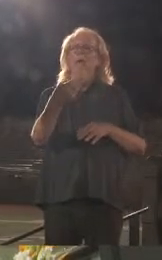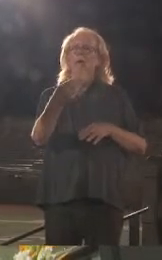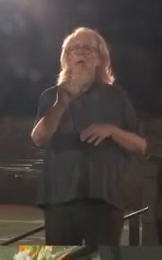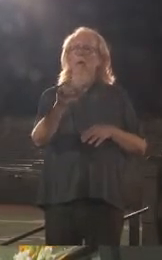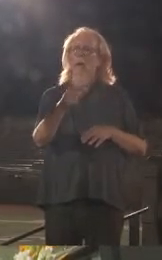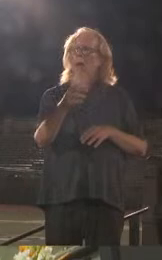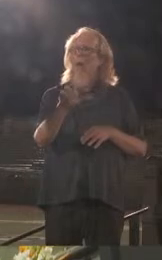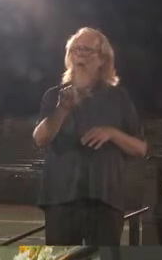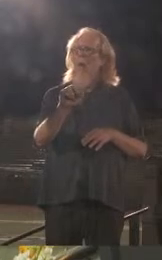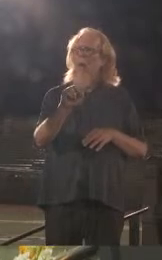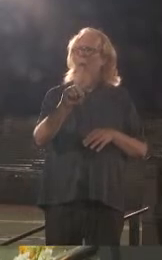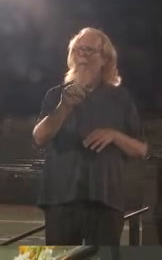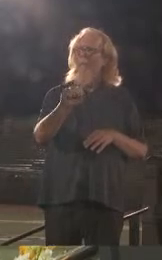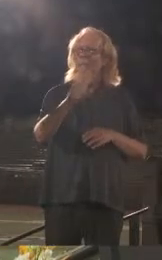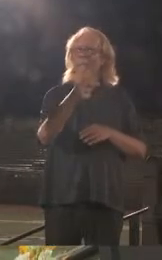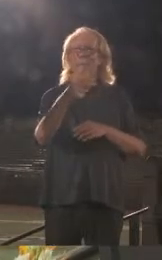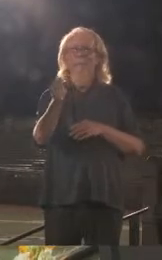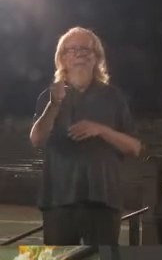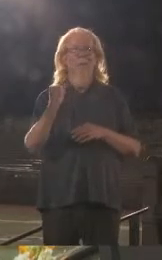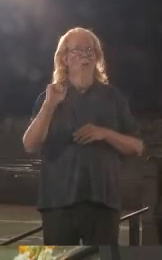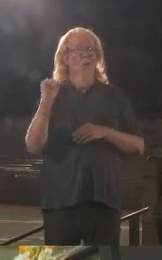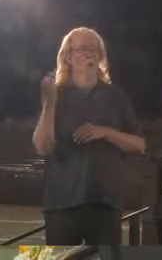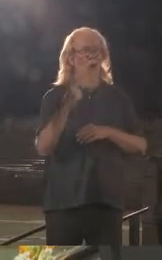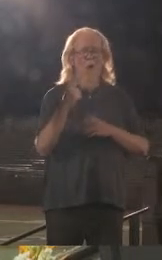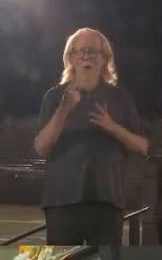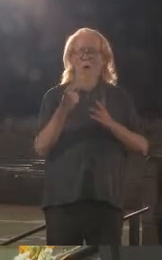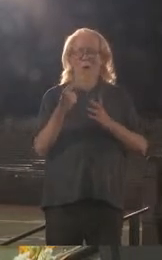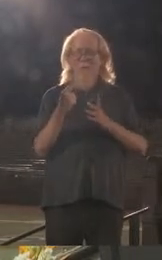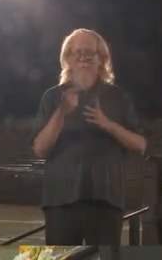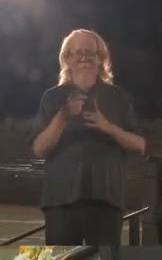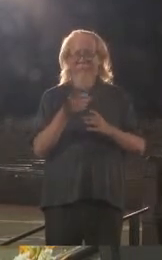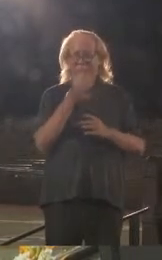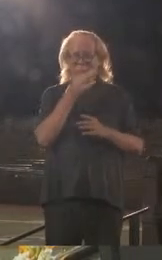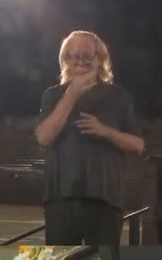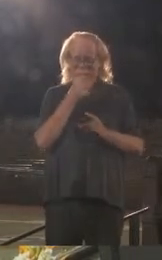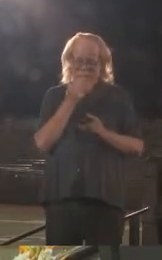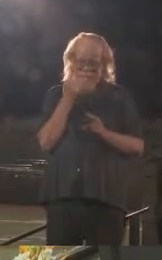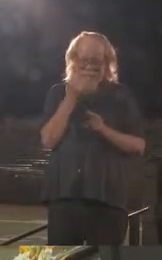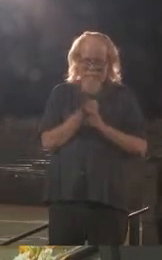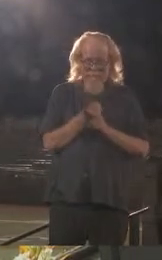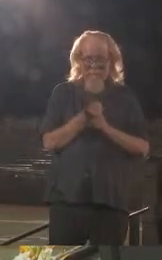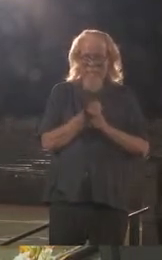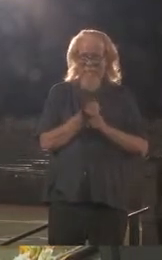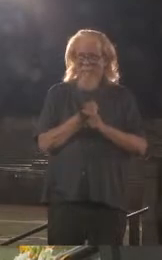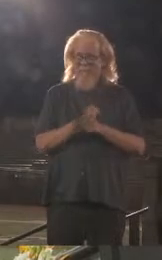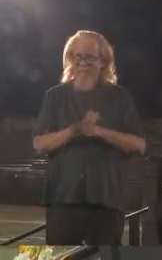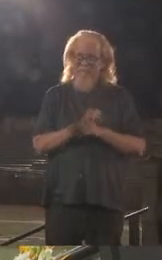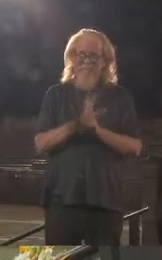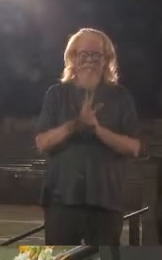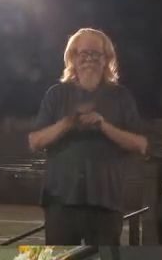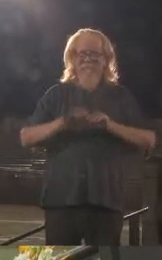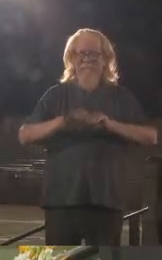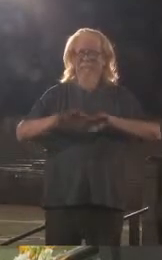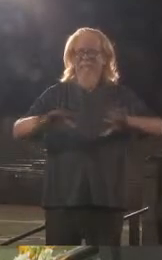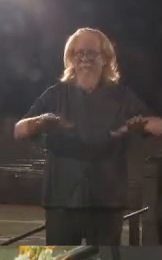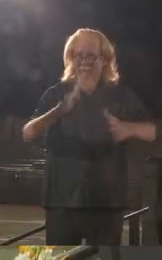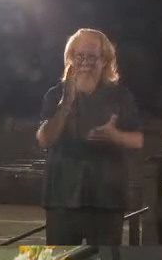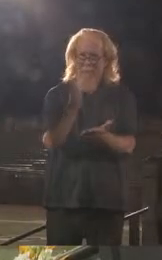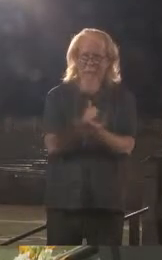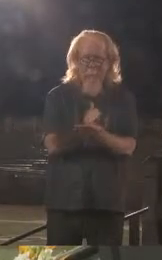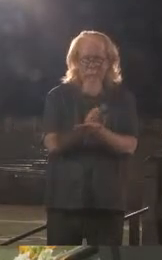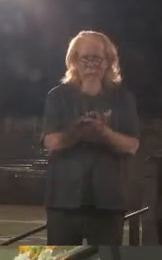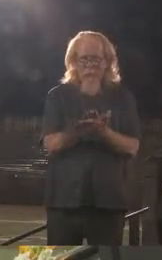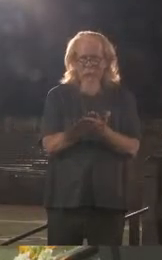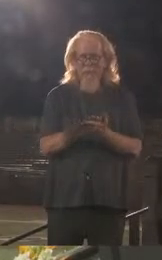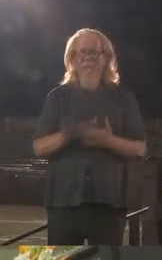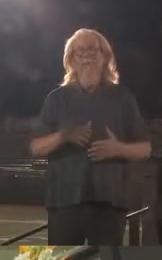that we were about to all experience a global pandemic that would put a stop to in-person school as we knew it. As a result of this